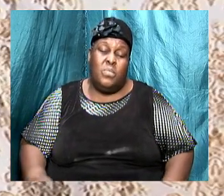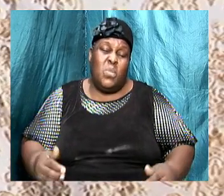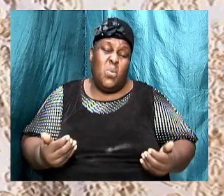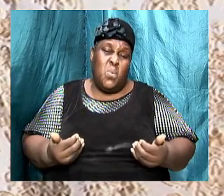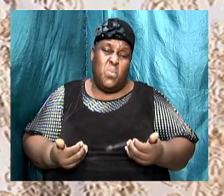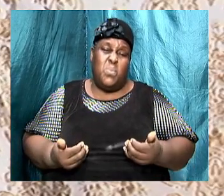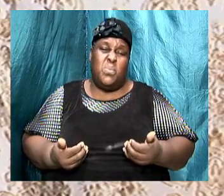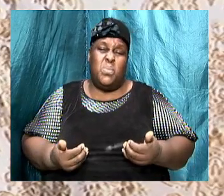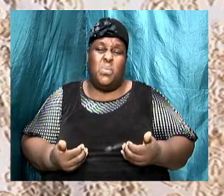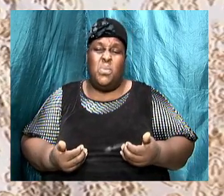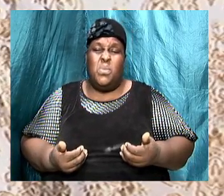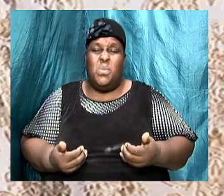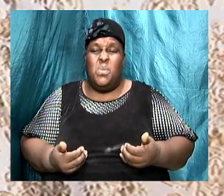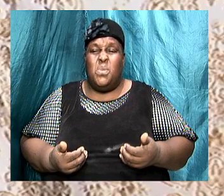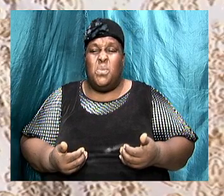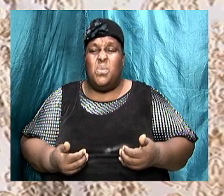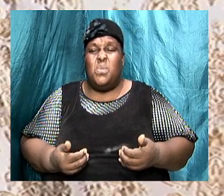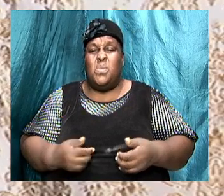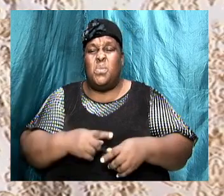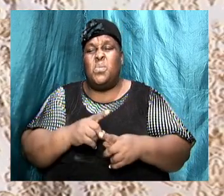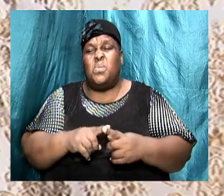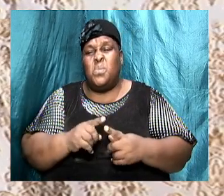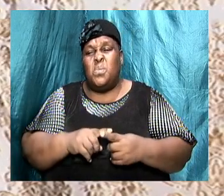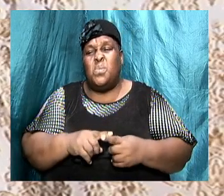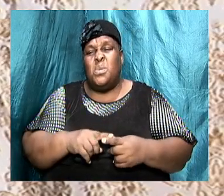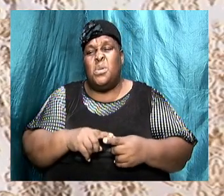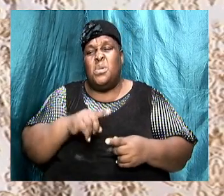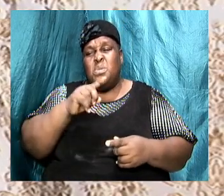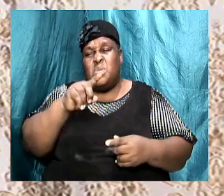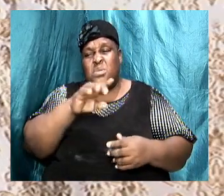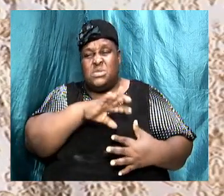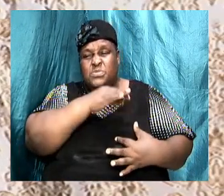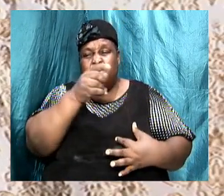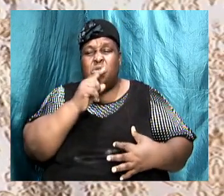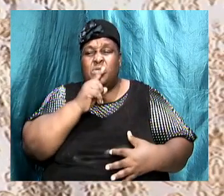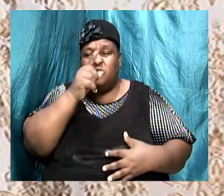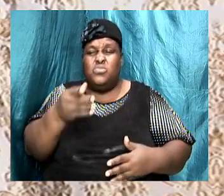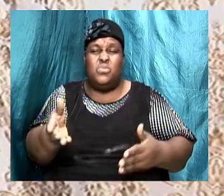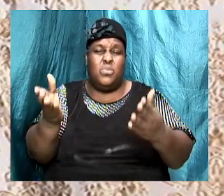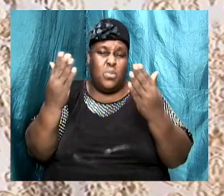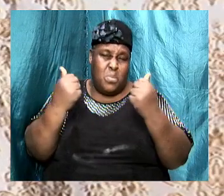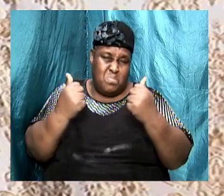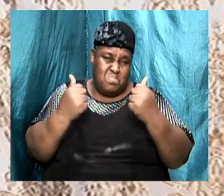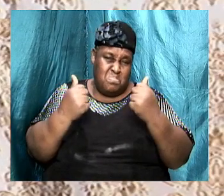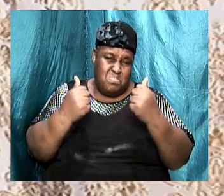howbeit, when he, the Spirit of truth, is come,